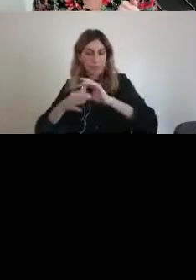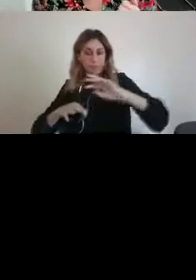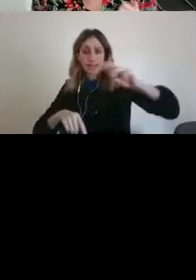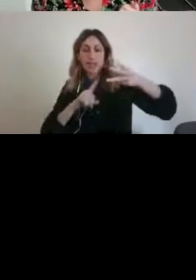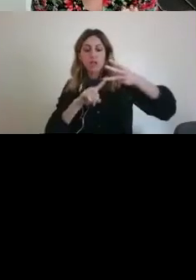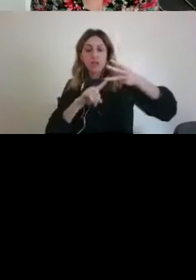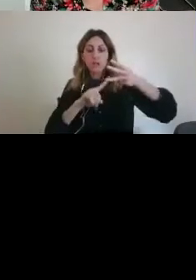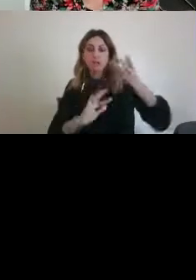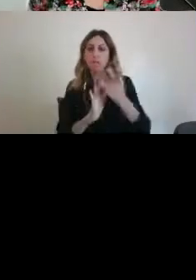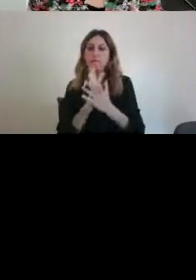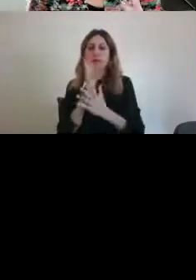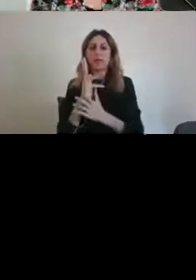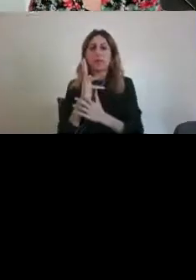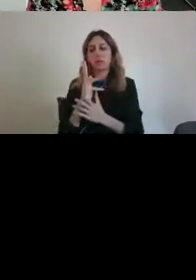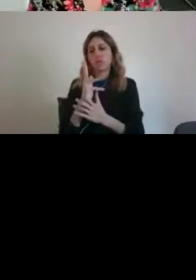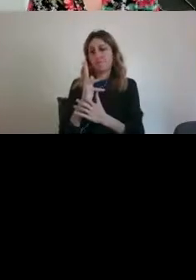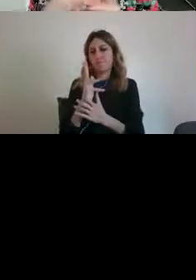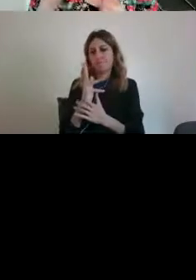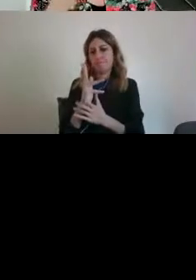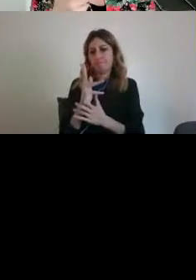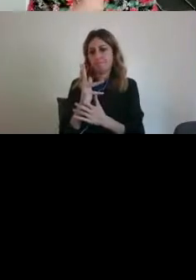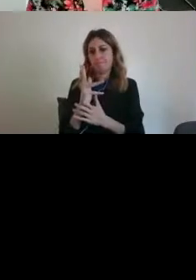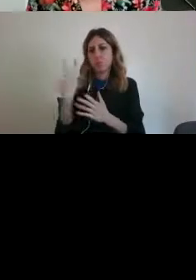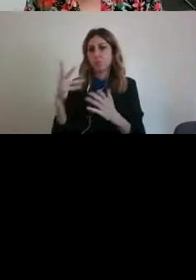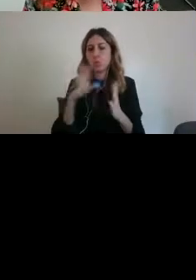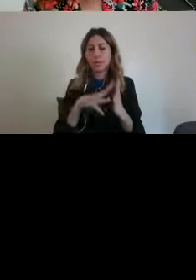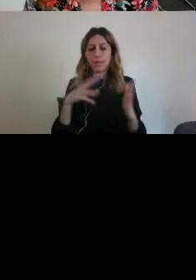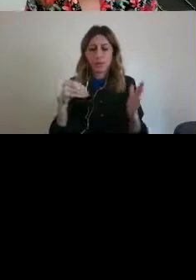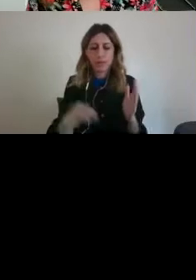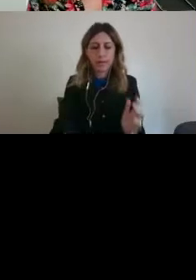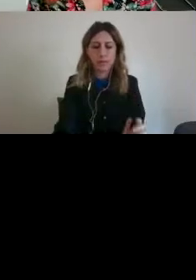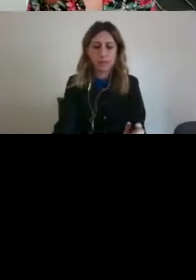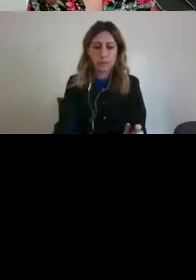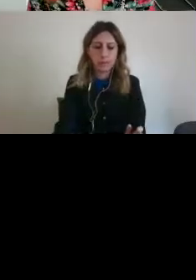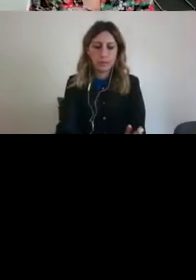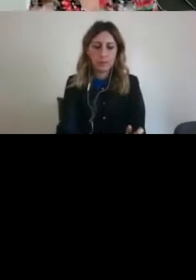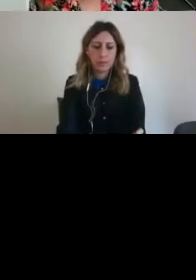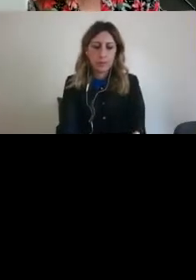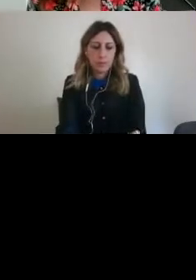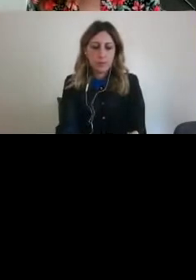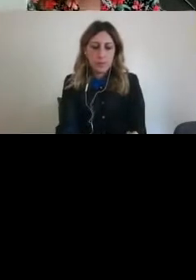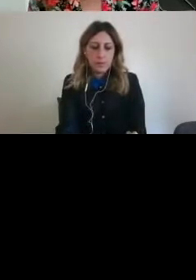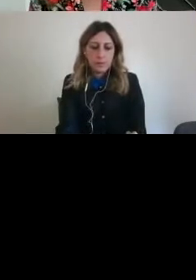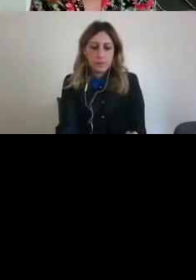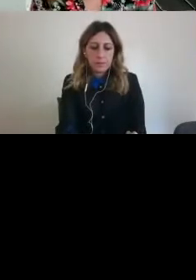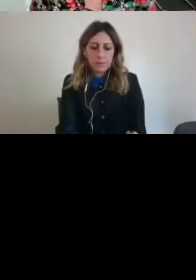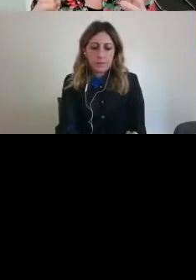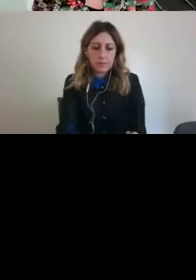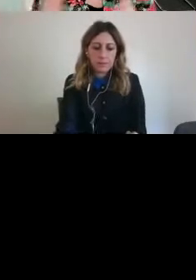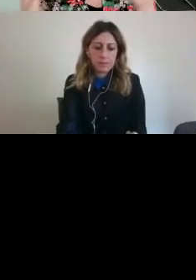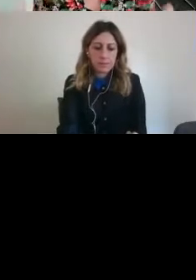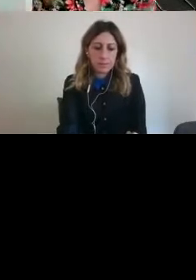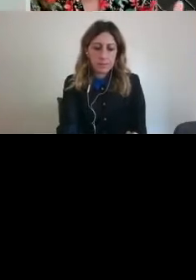content. I'm going to talk about 3 demands of high quality content. But before I can talk about this, I